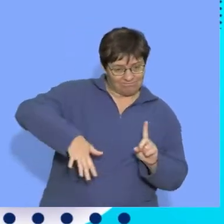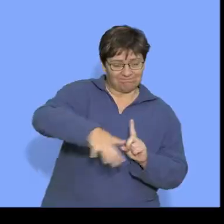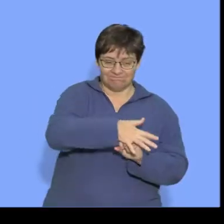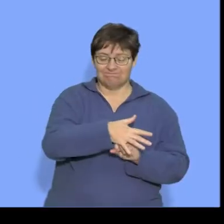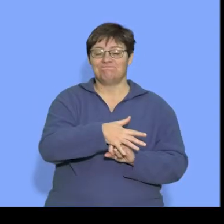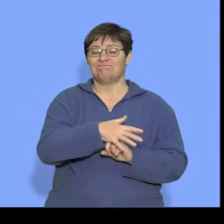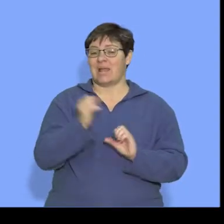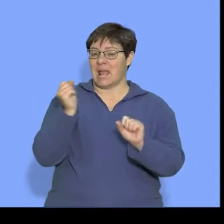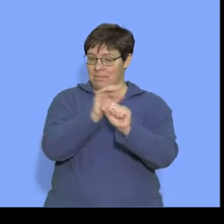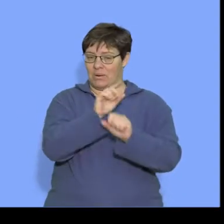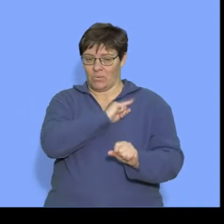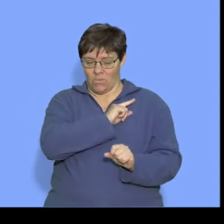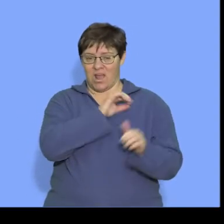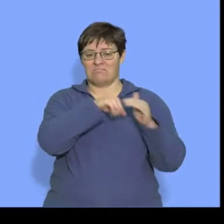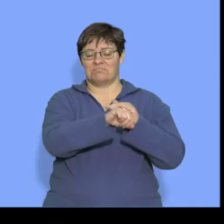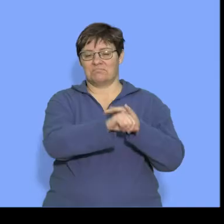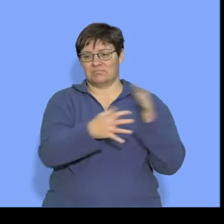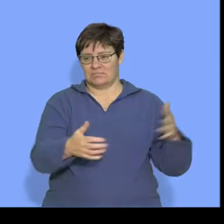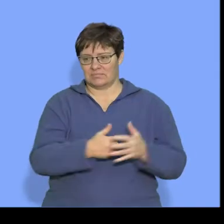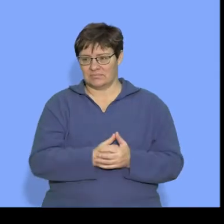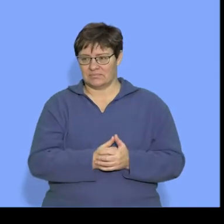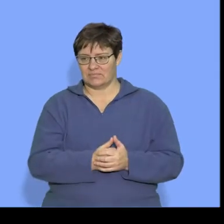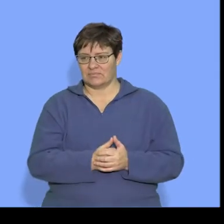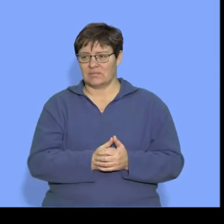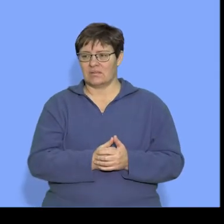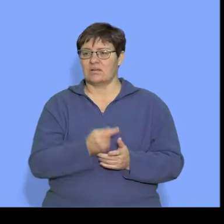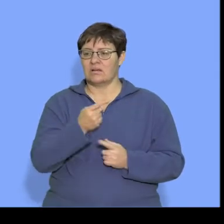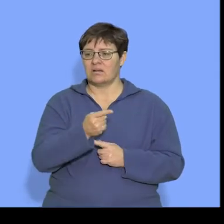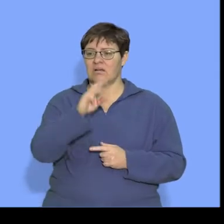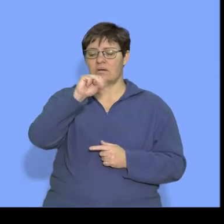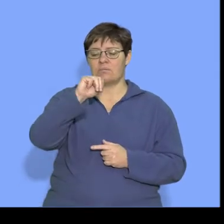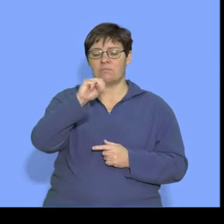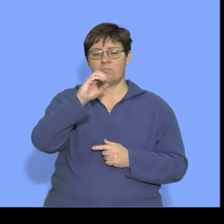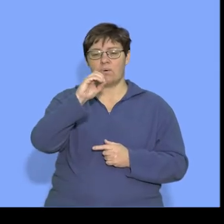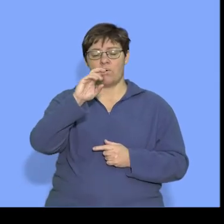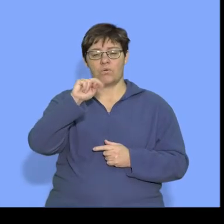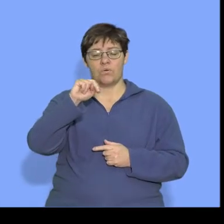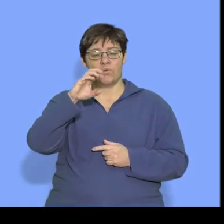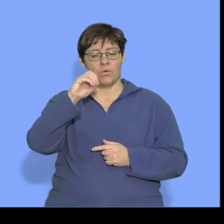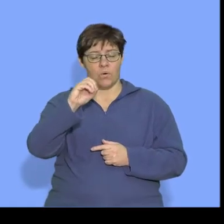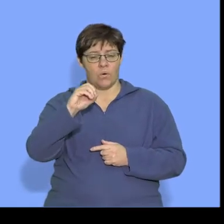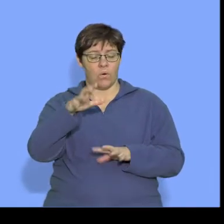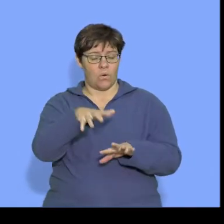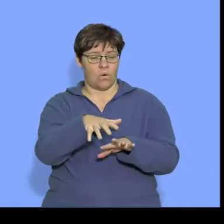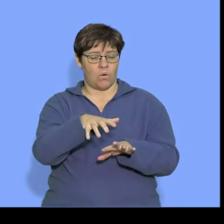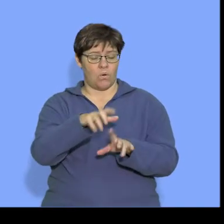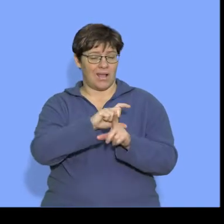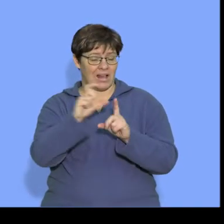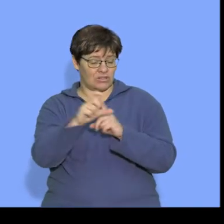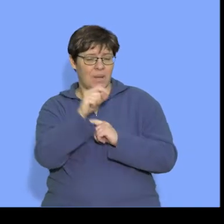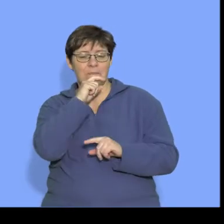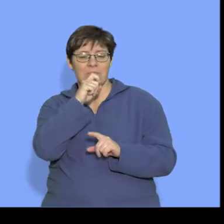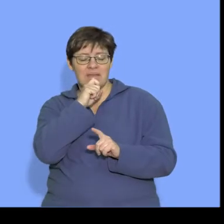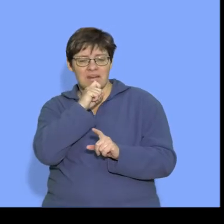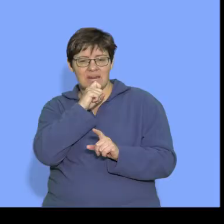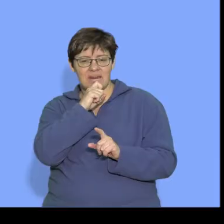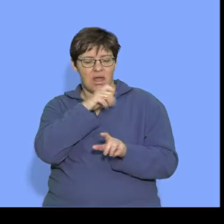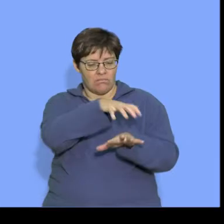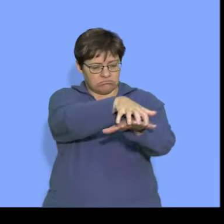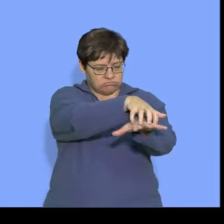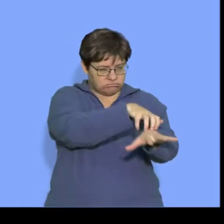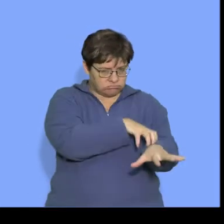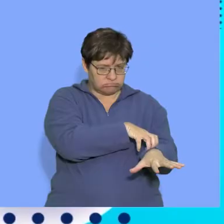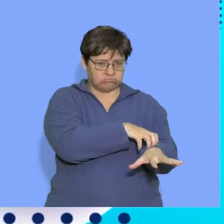Okay? Monoculture as an impact on the environment in terms of where farmers are growing specifically a type of